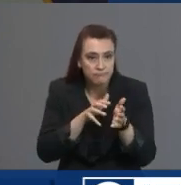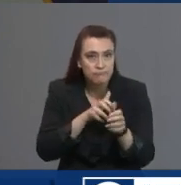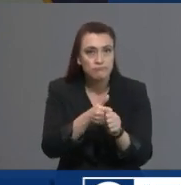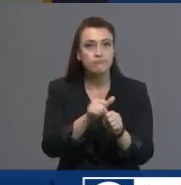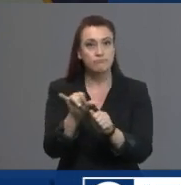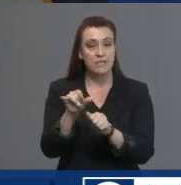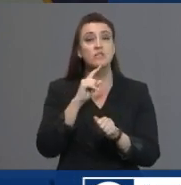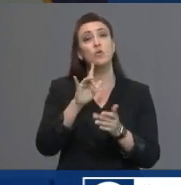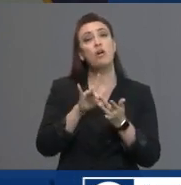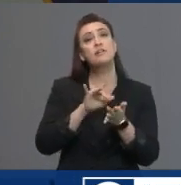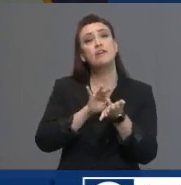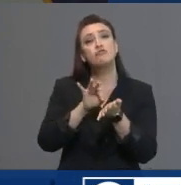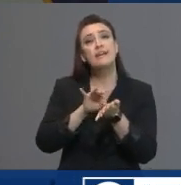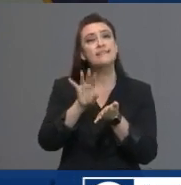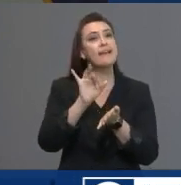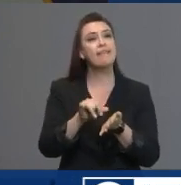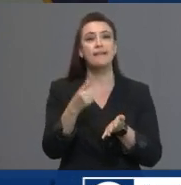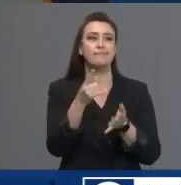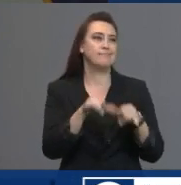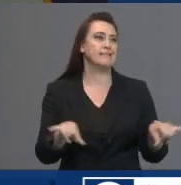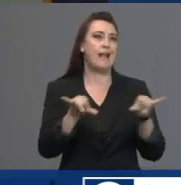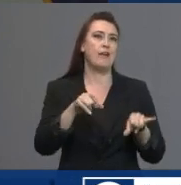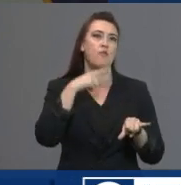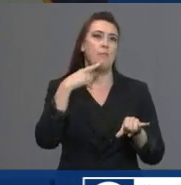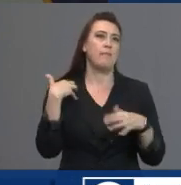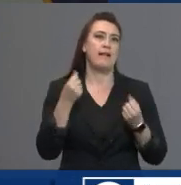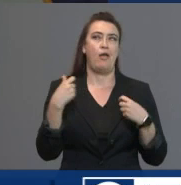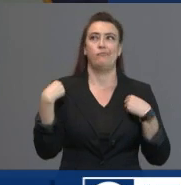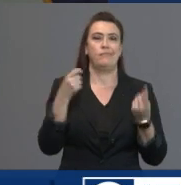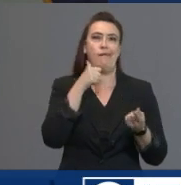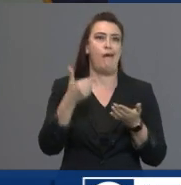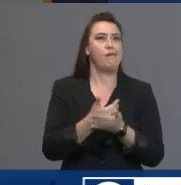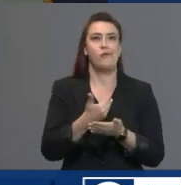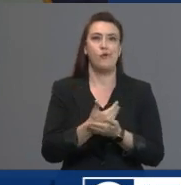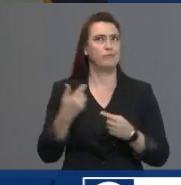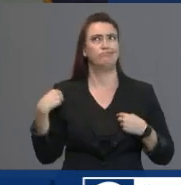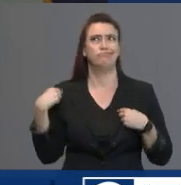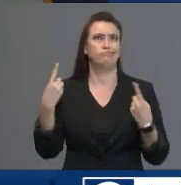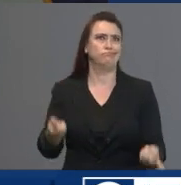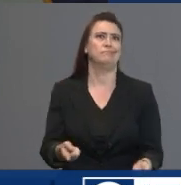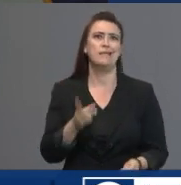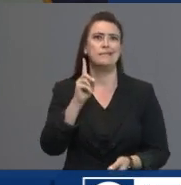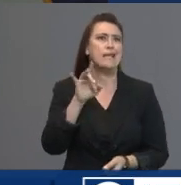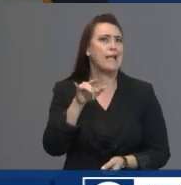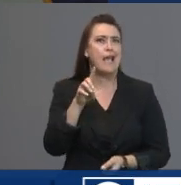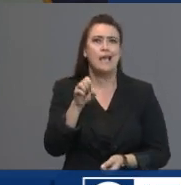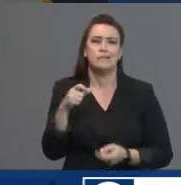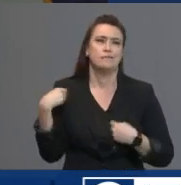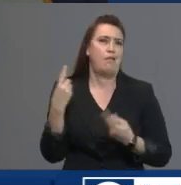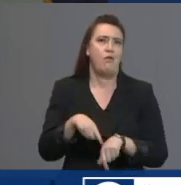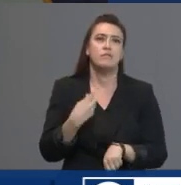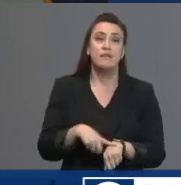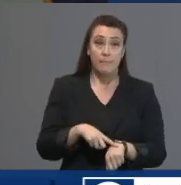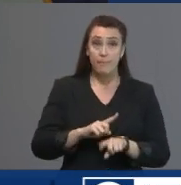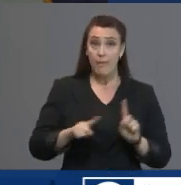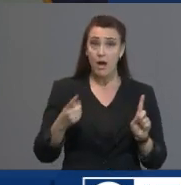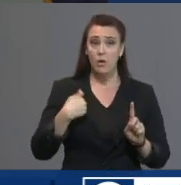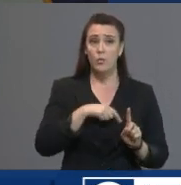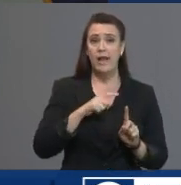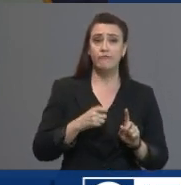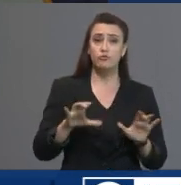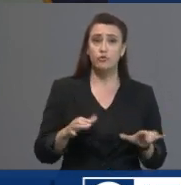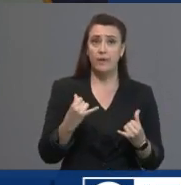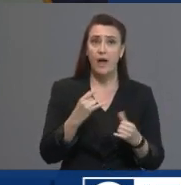is something that is standard practice in public health. We've been doing it in Arizona for decades, but we need